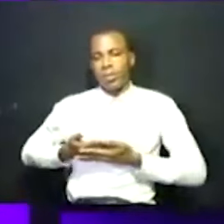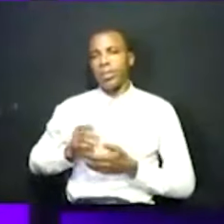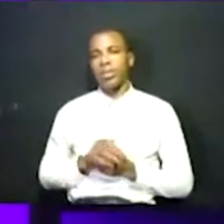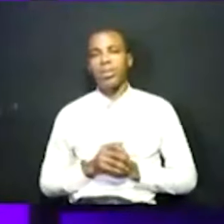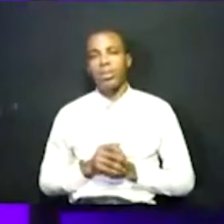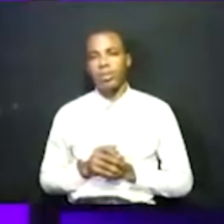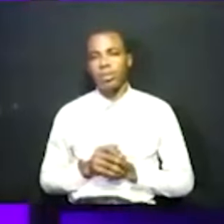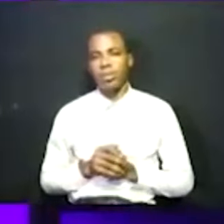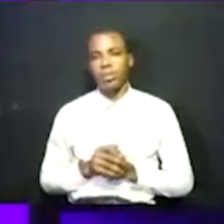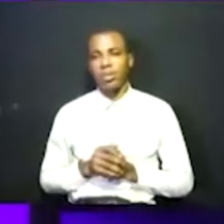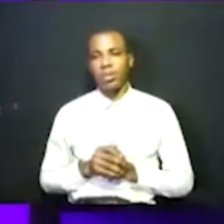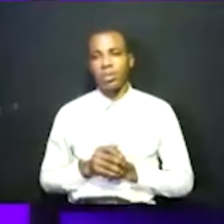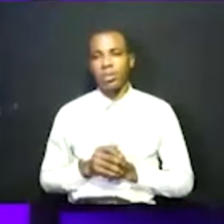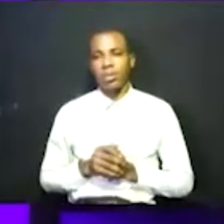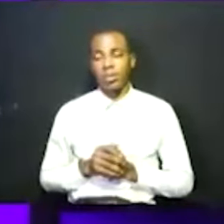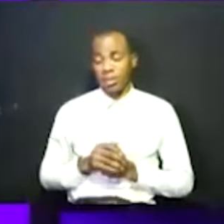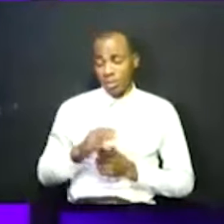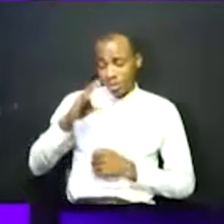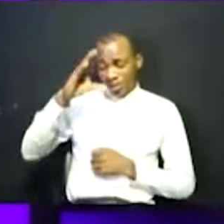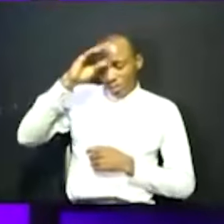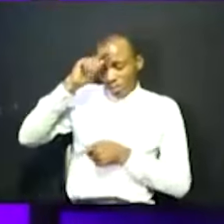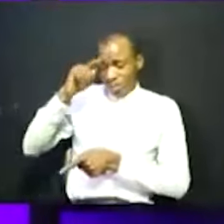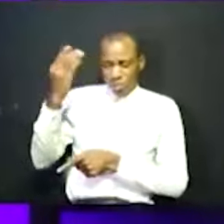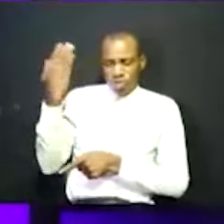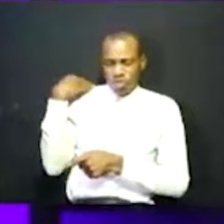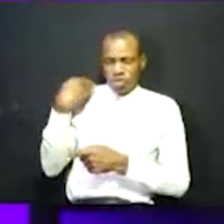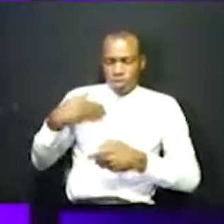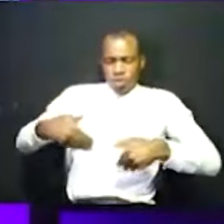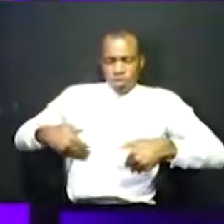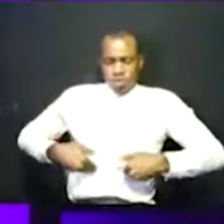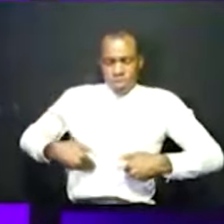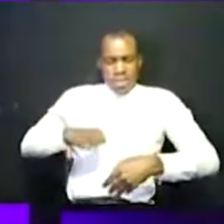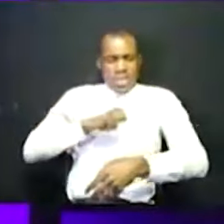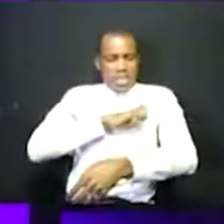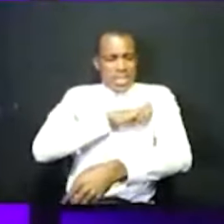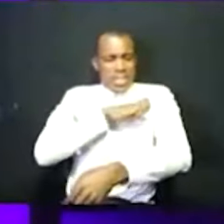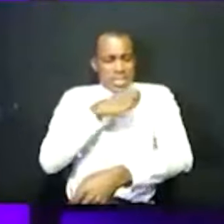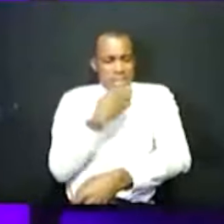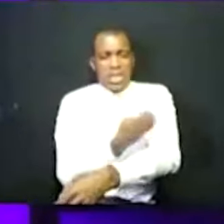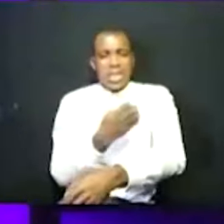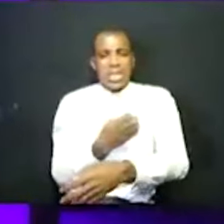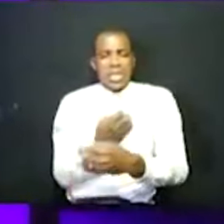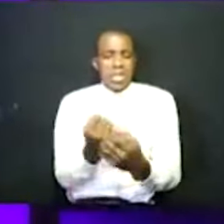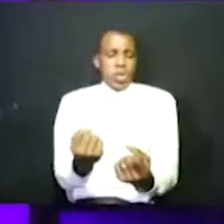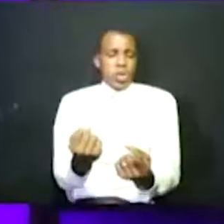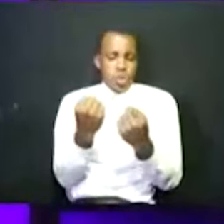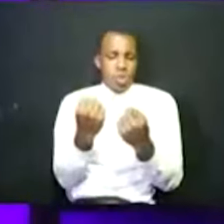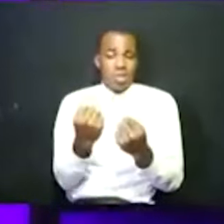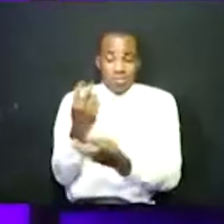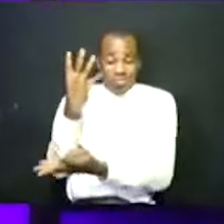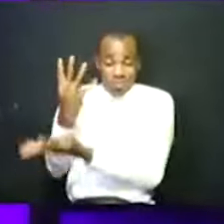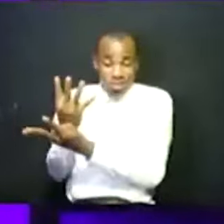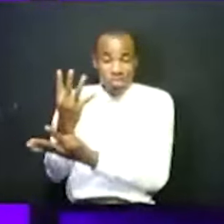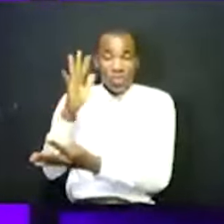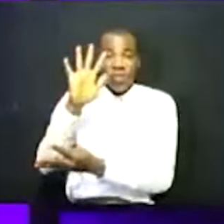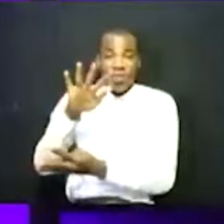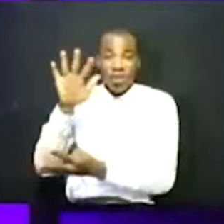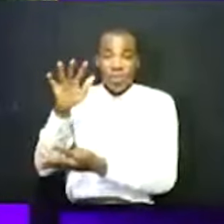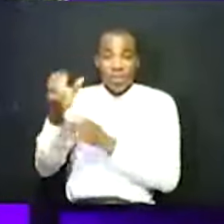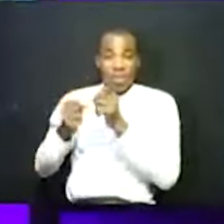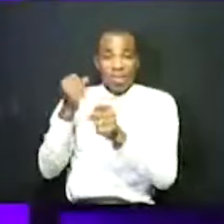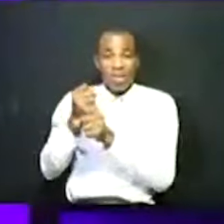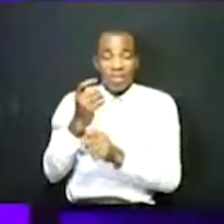young, handsome and energetic man has changed beyond recognition. If he could not make himself